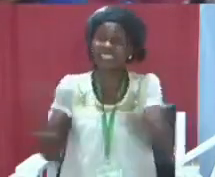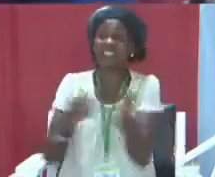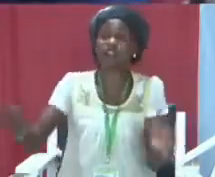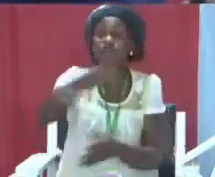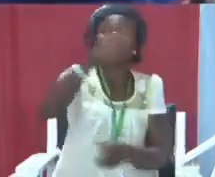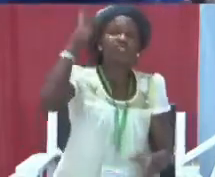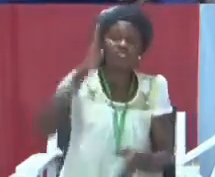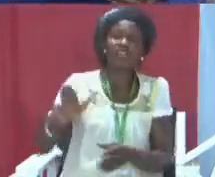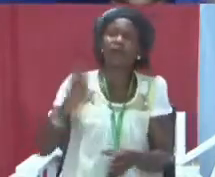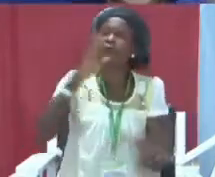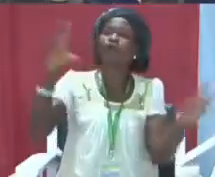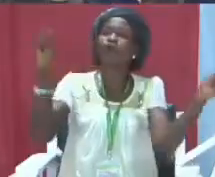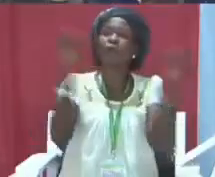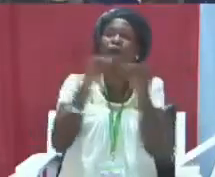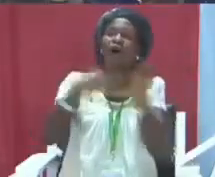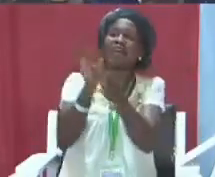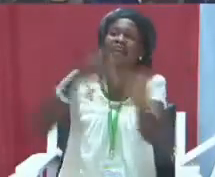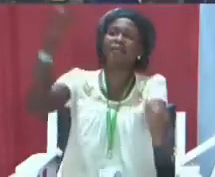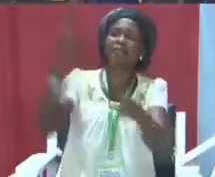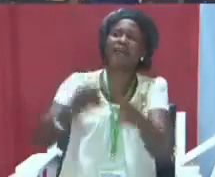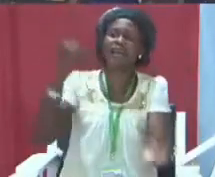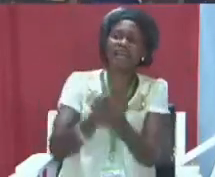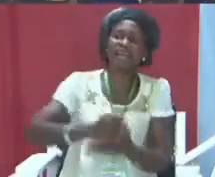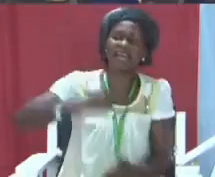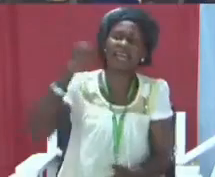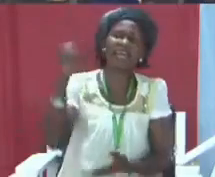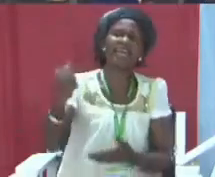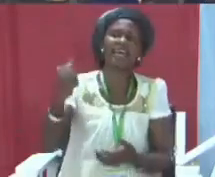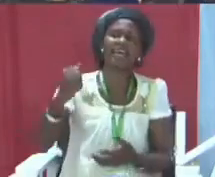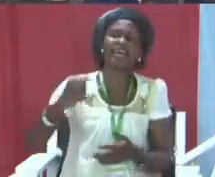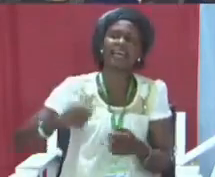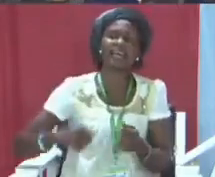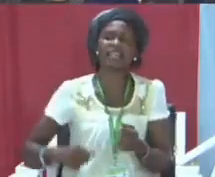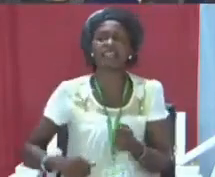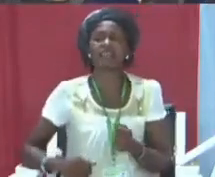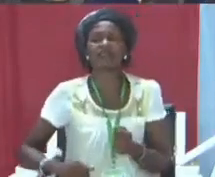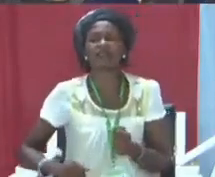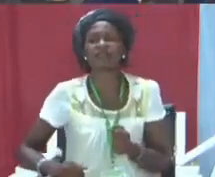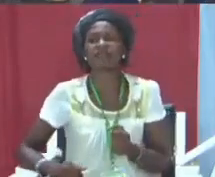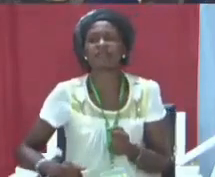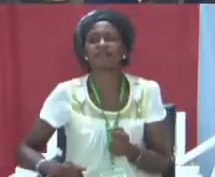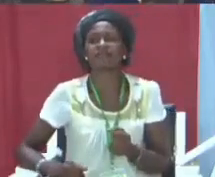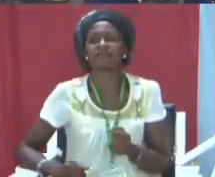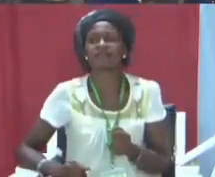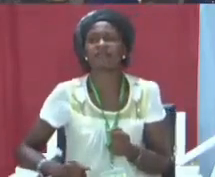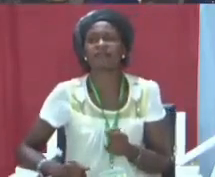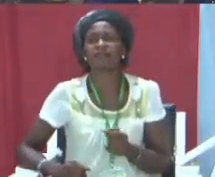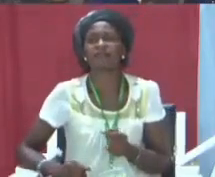shall be no more.